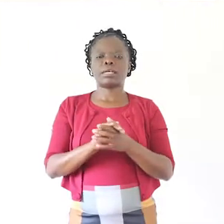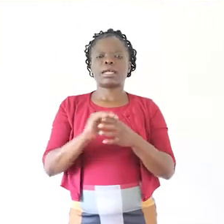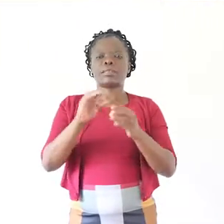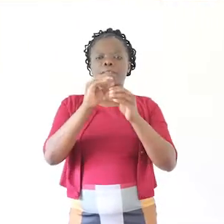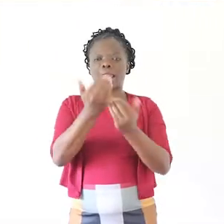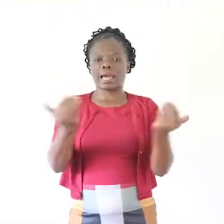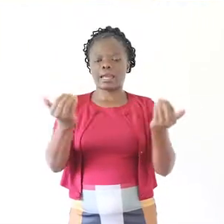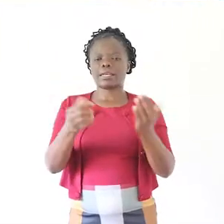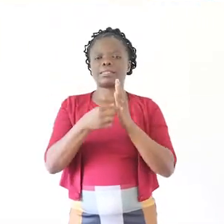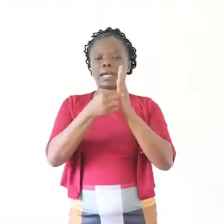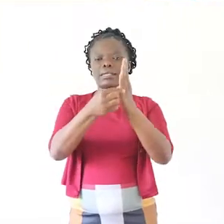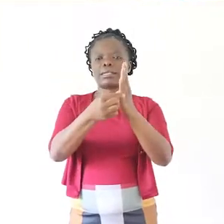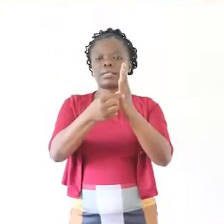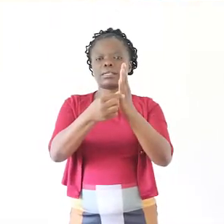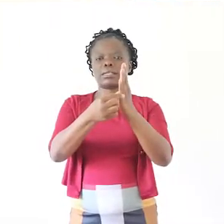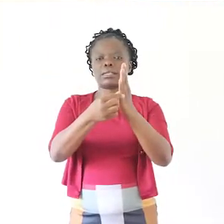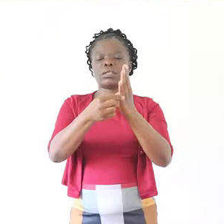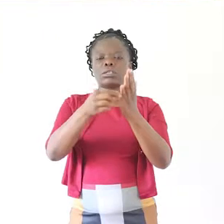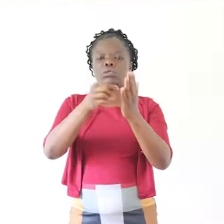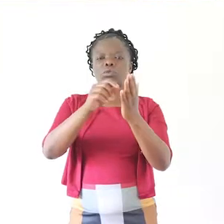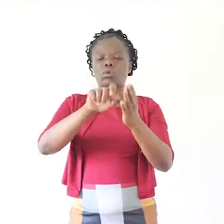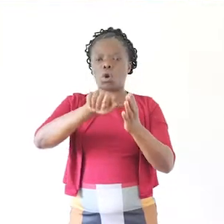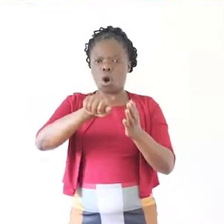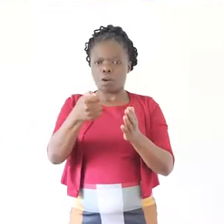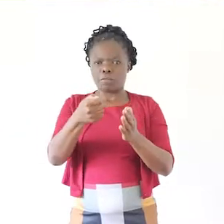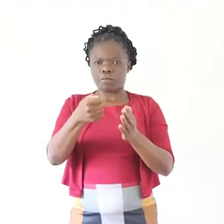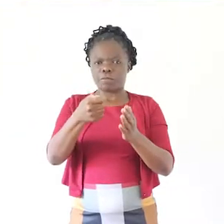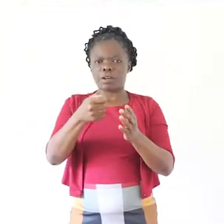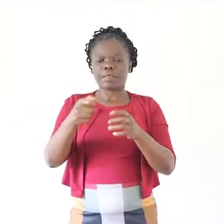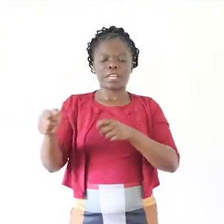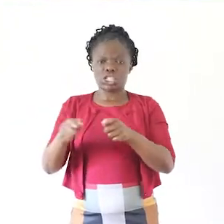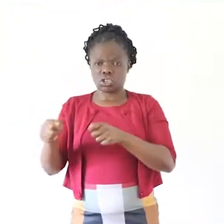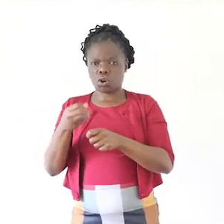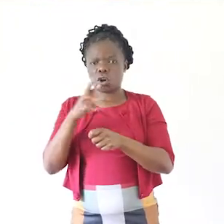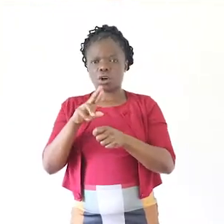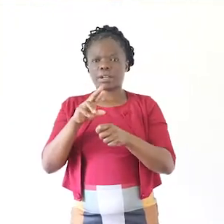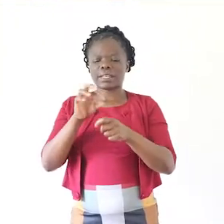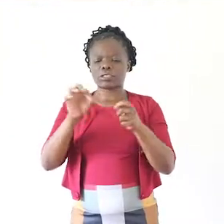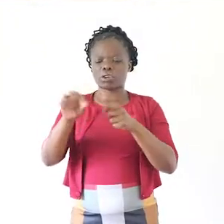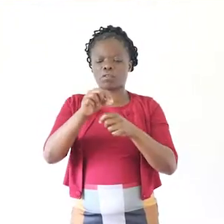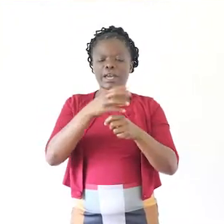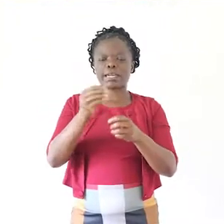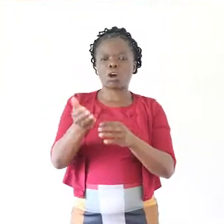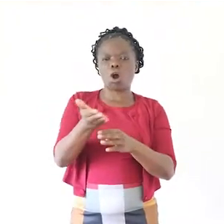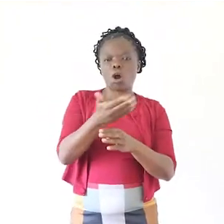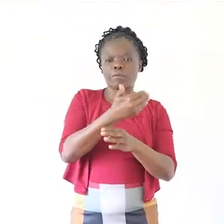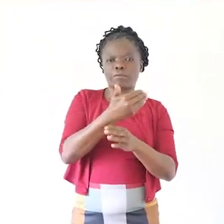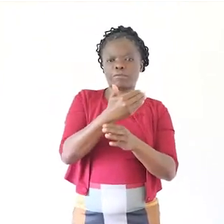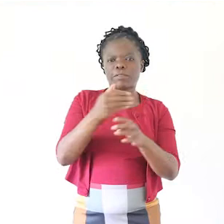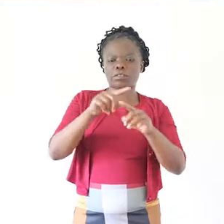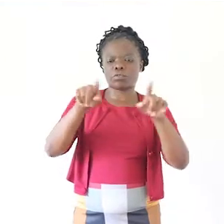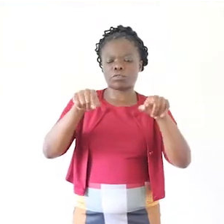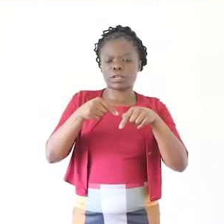The learner is then guided to turn off the stove or jiko and remove sufuria from